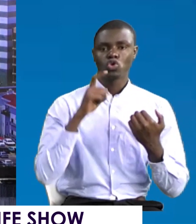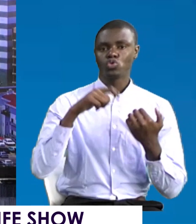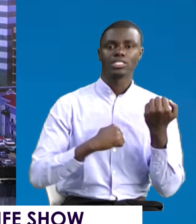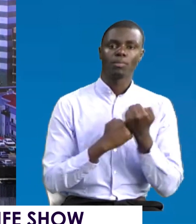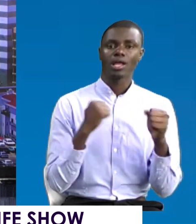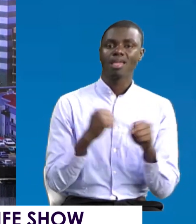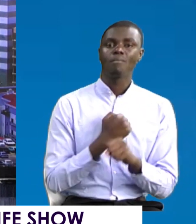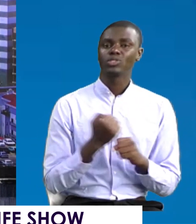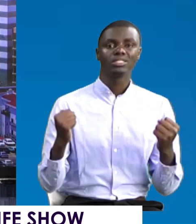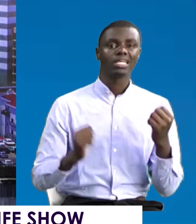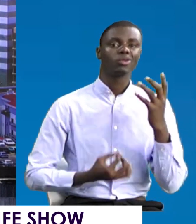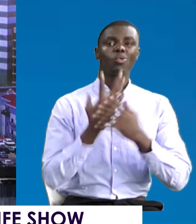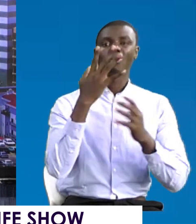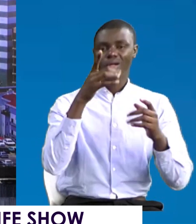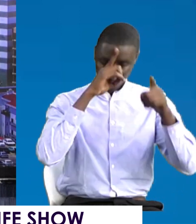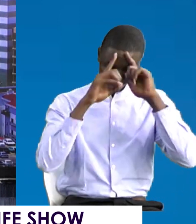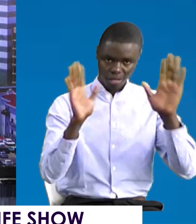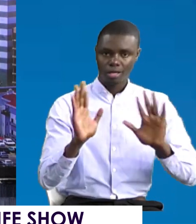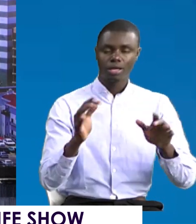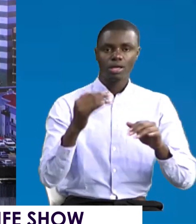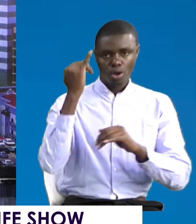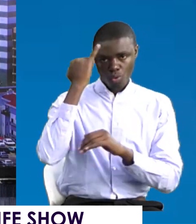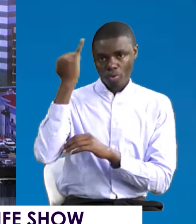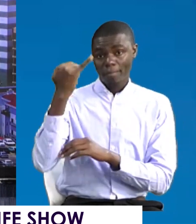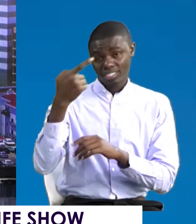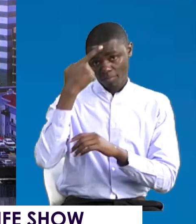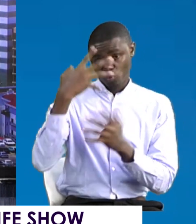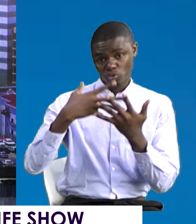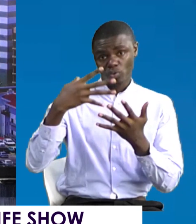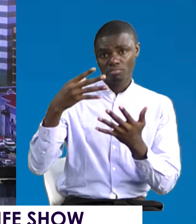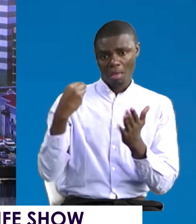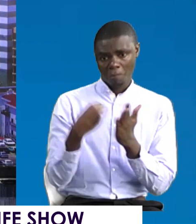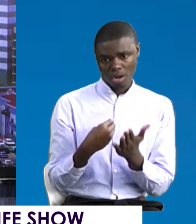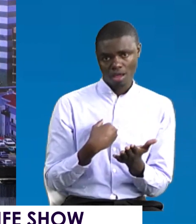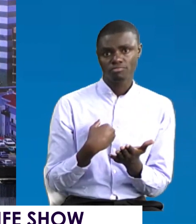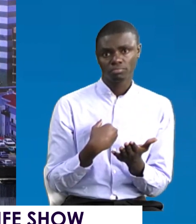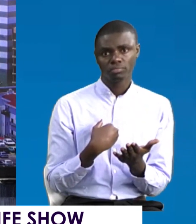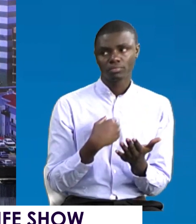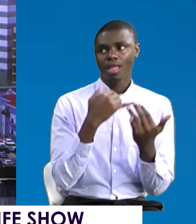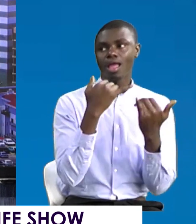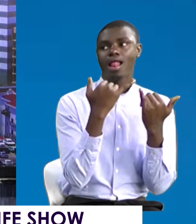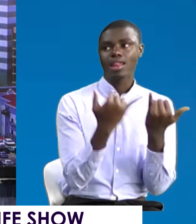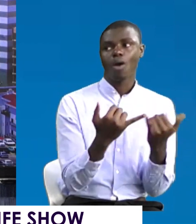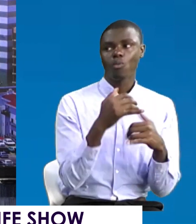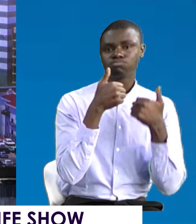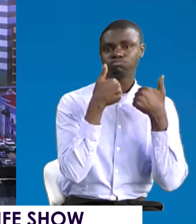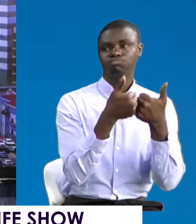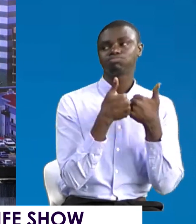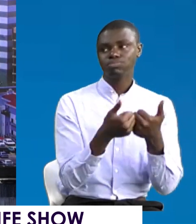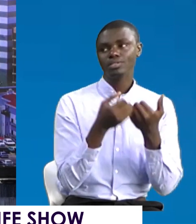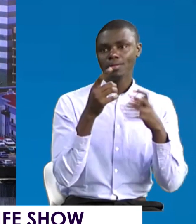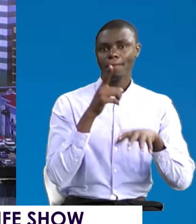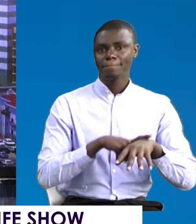just automatically grow. We imagine that because we've landed money, we are now good.